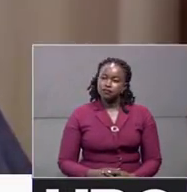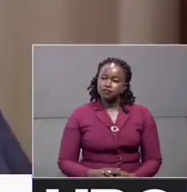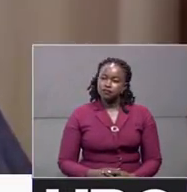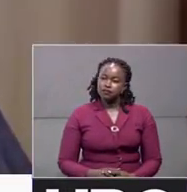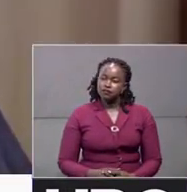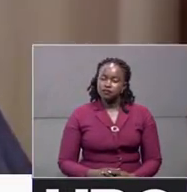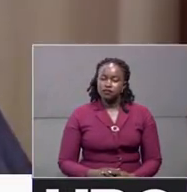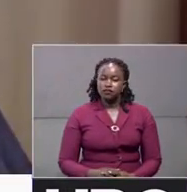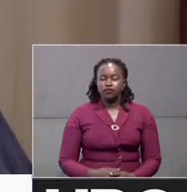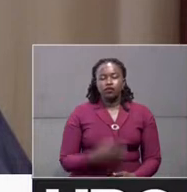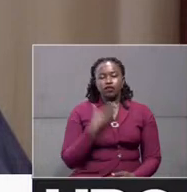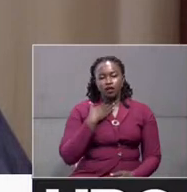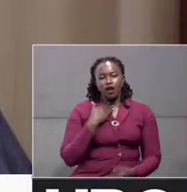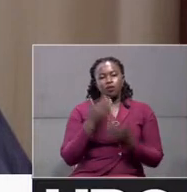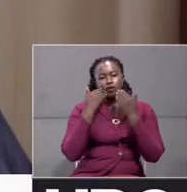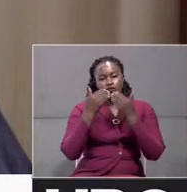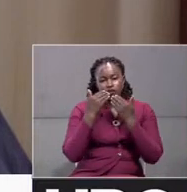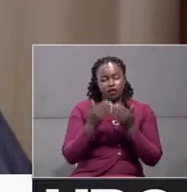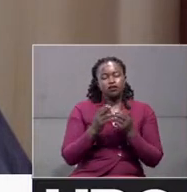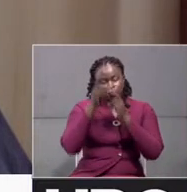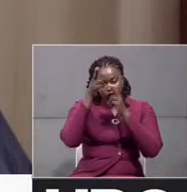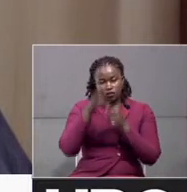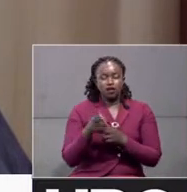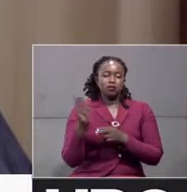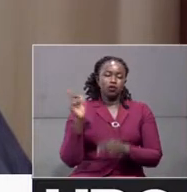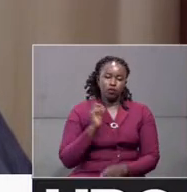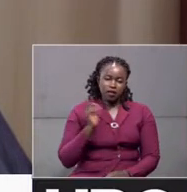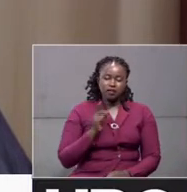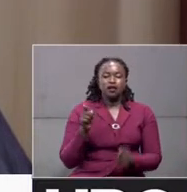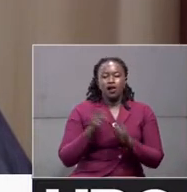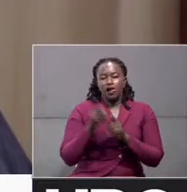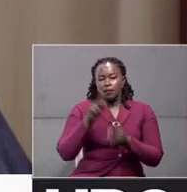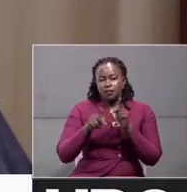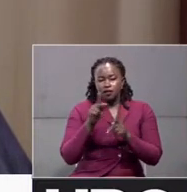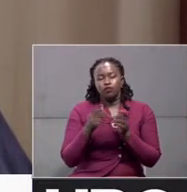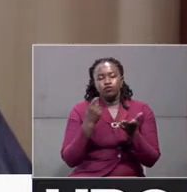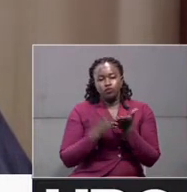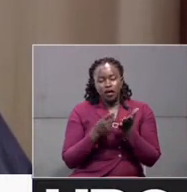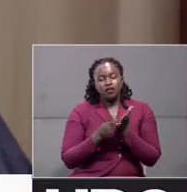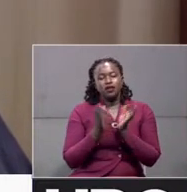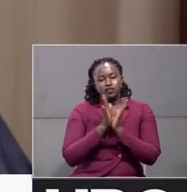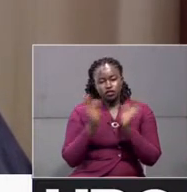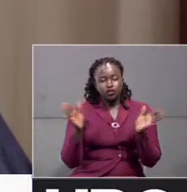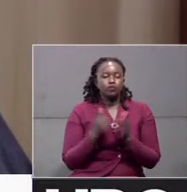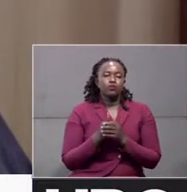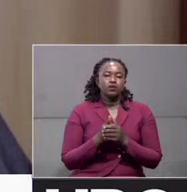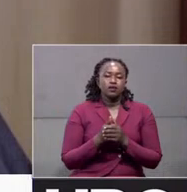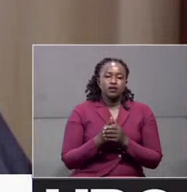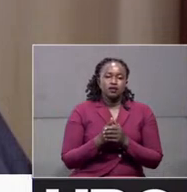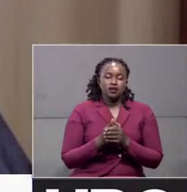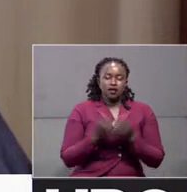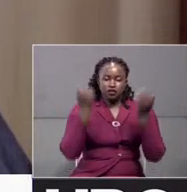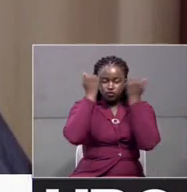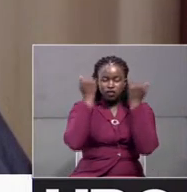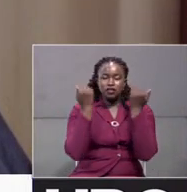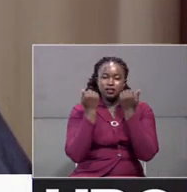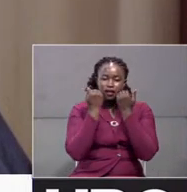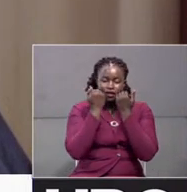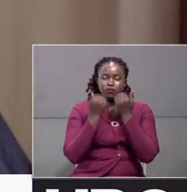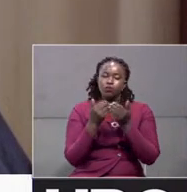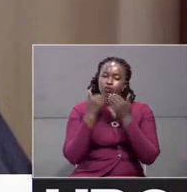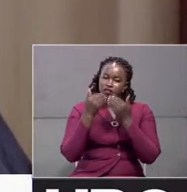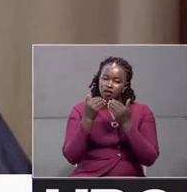One thank you, honorable colleagues and Ugandans in general. One thank the judiciary